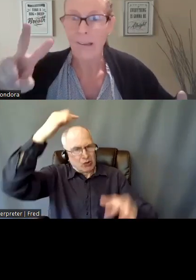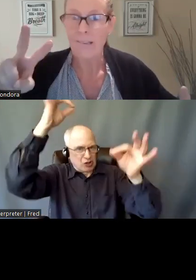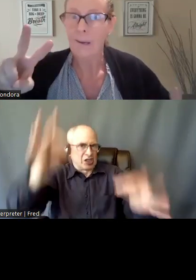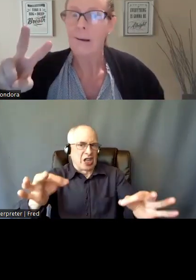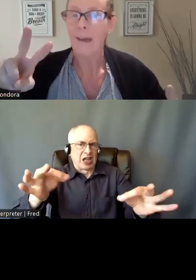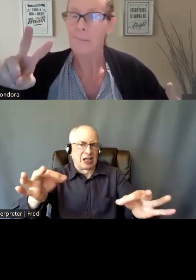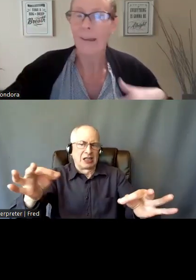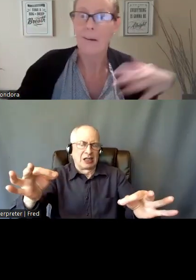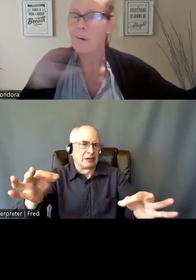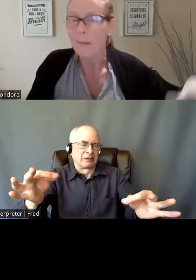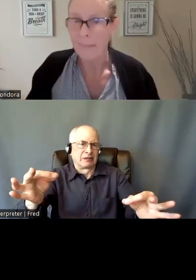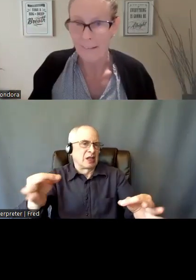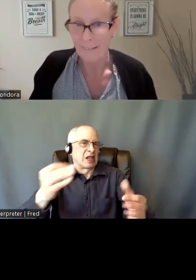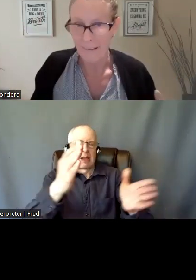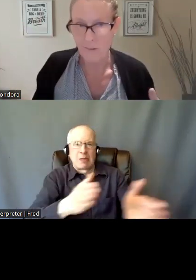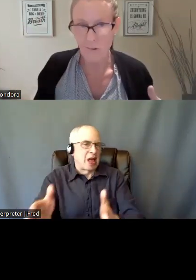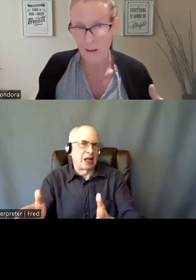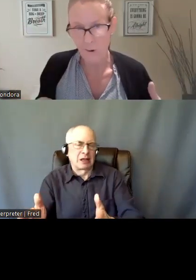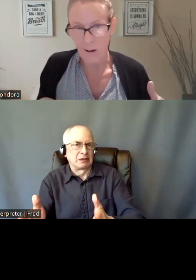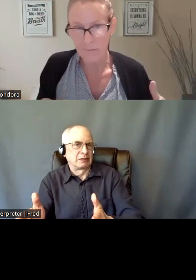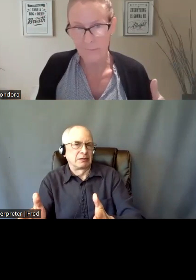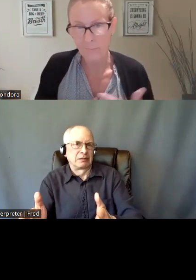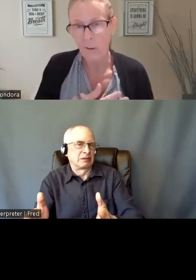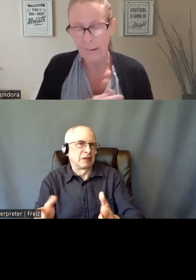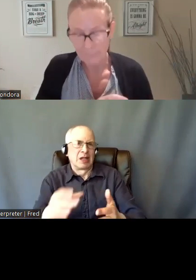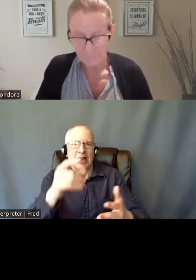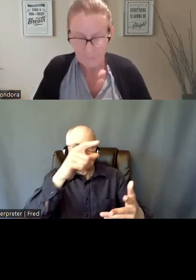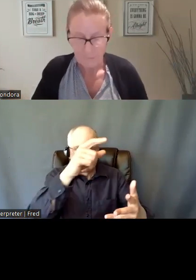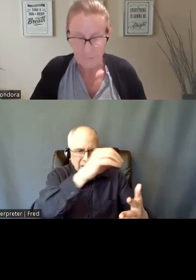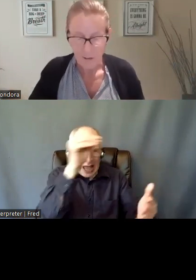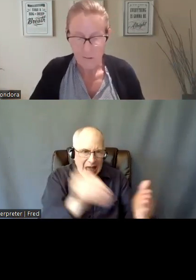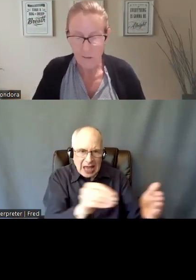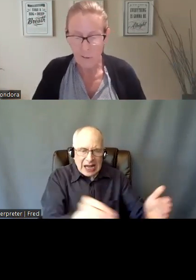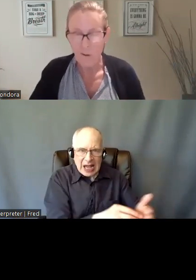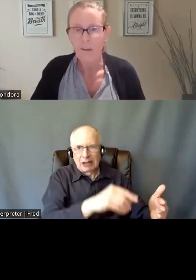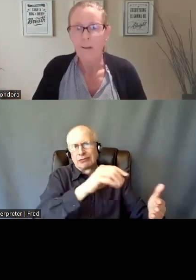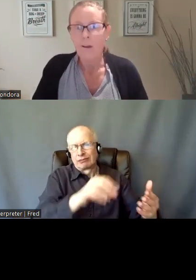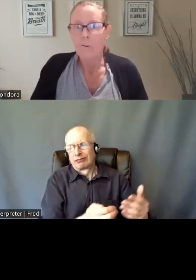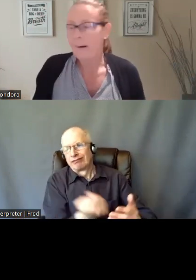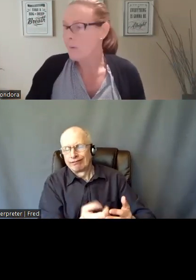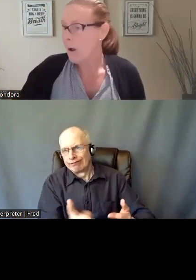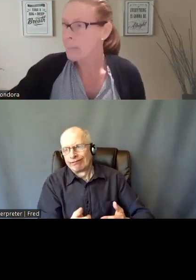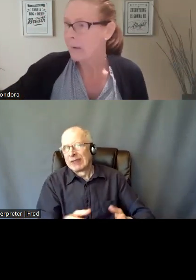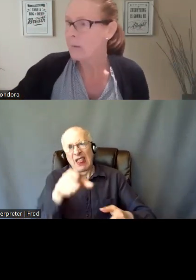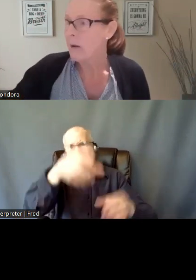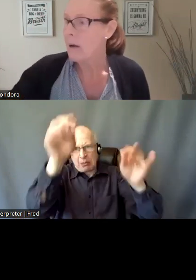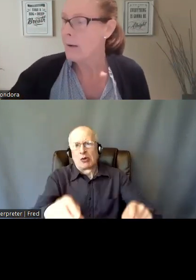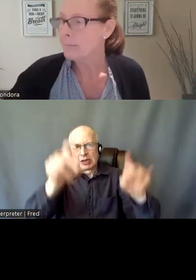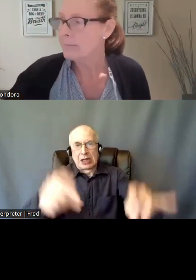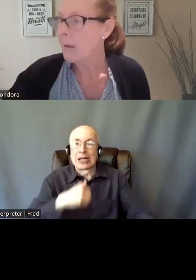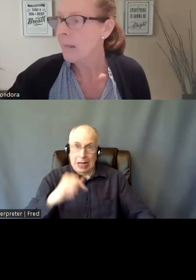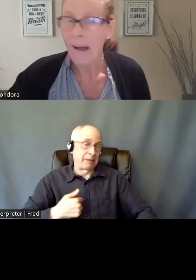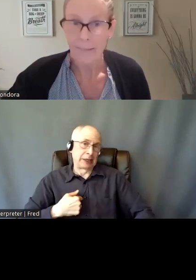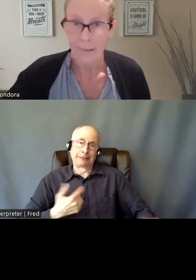2 things end up on that plan and what 1 thing gets crossed off, okay? So we're going to talk about